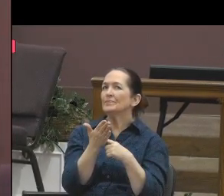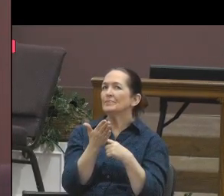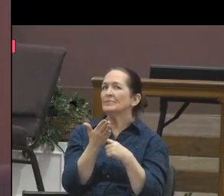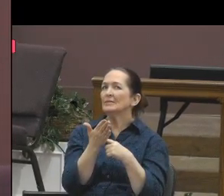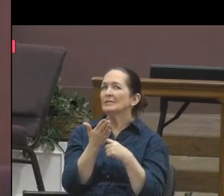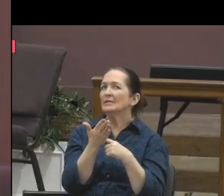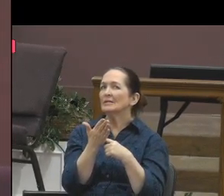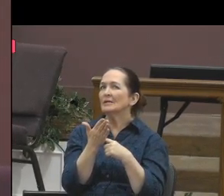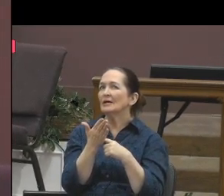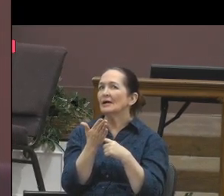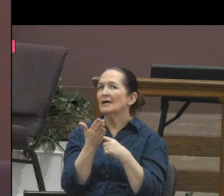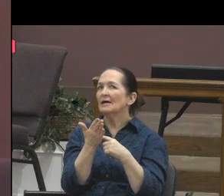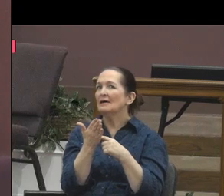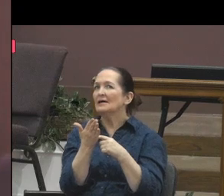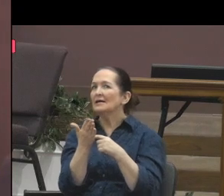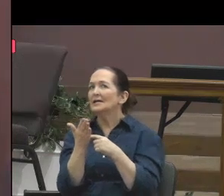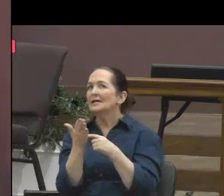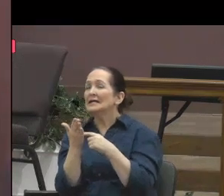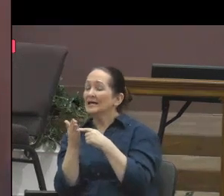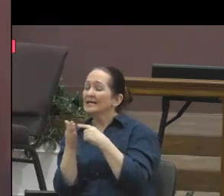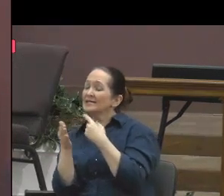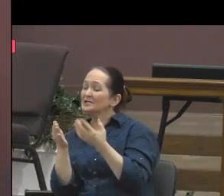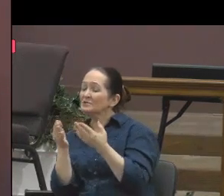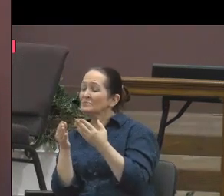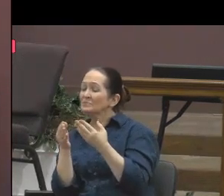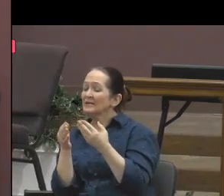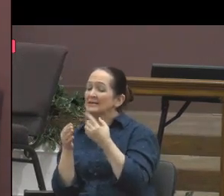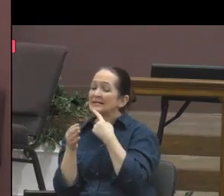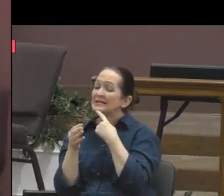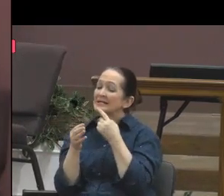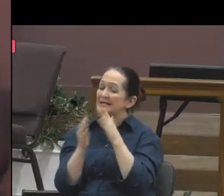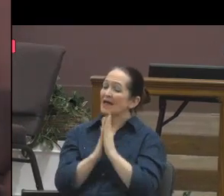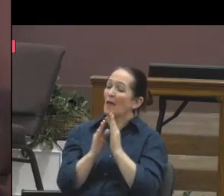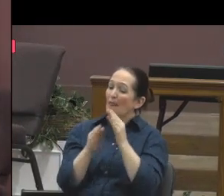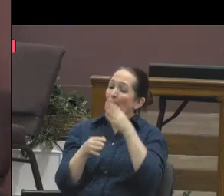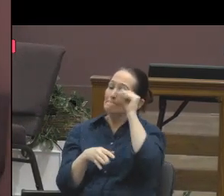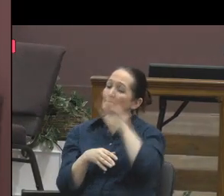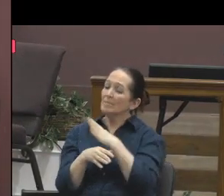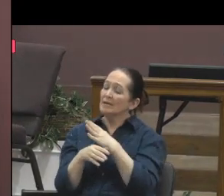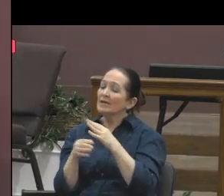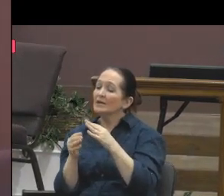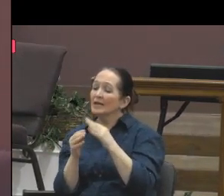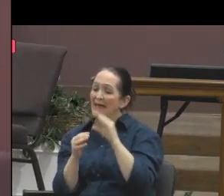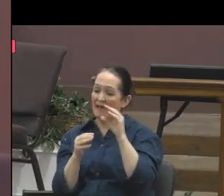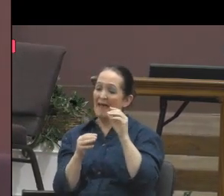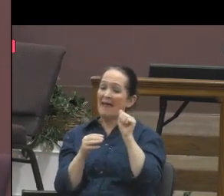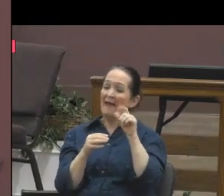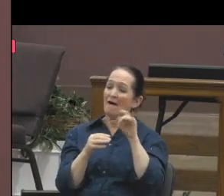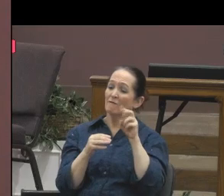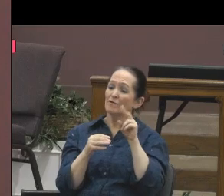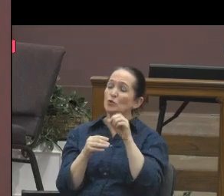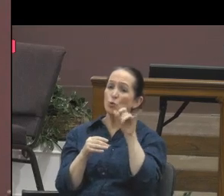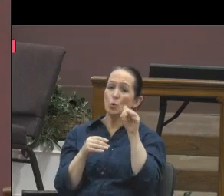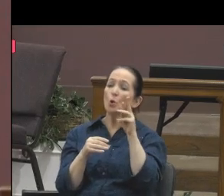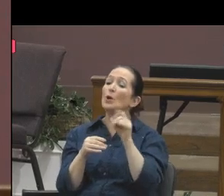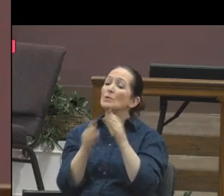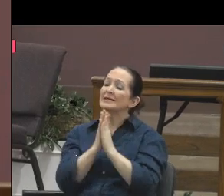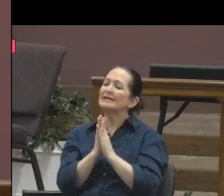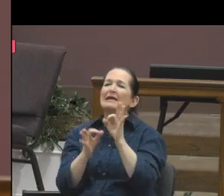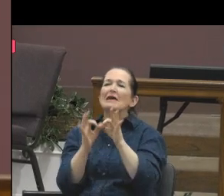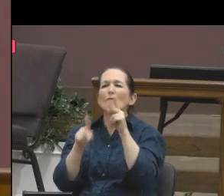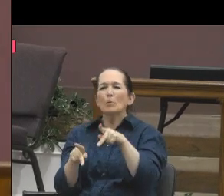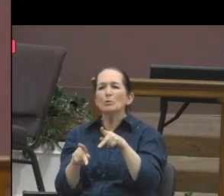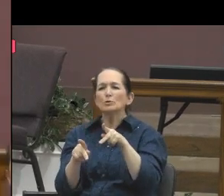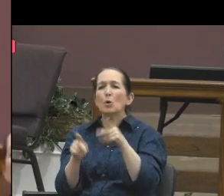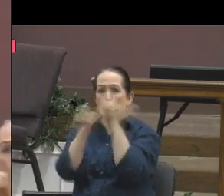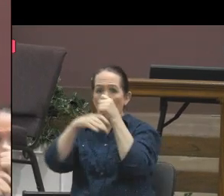that it is indicated that he had along the way was he was asked, if someone broke into your home